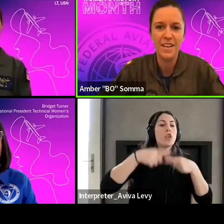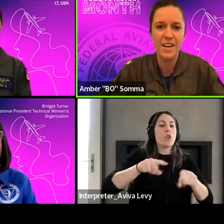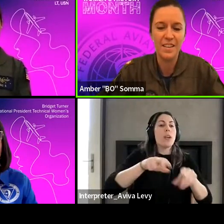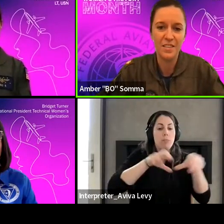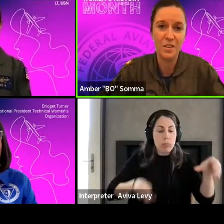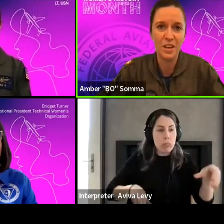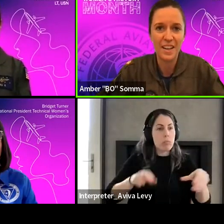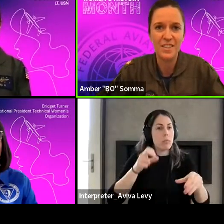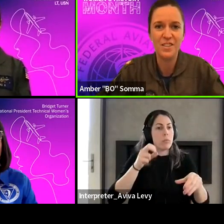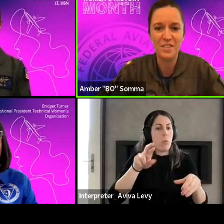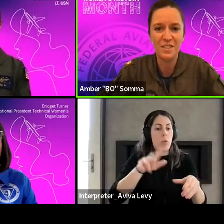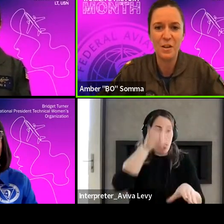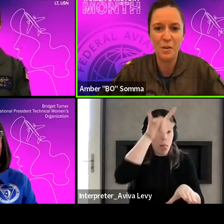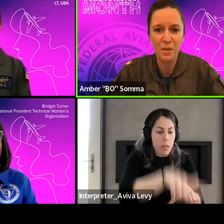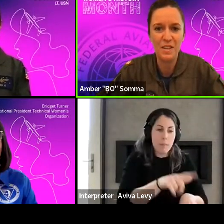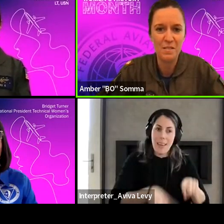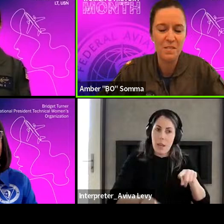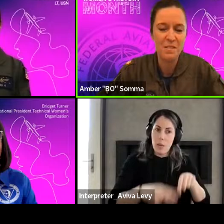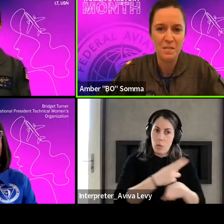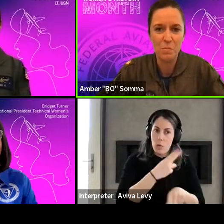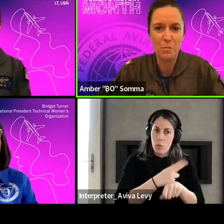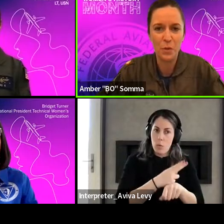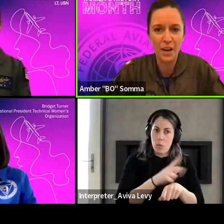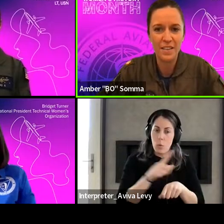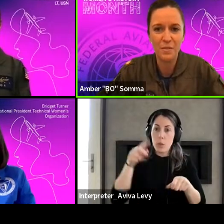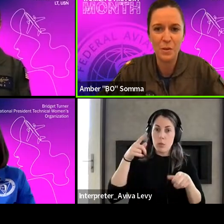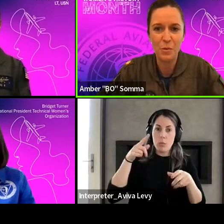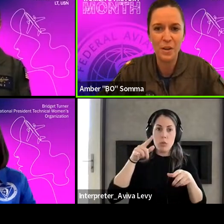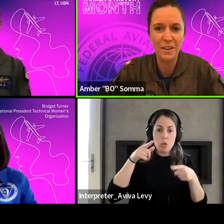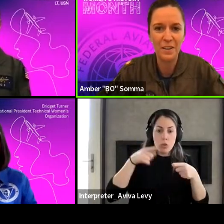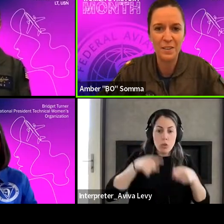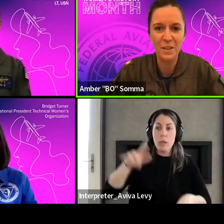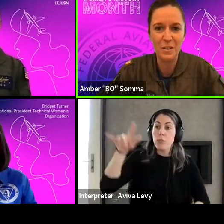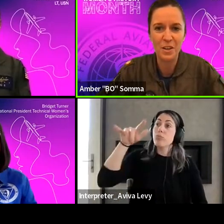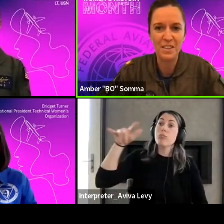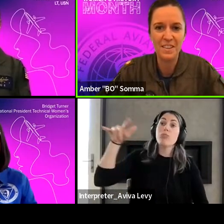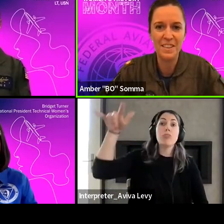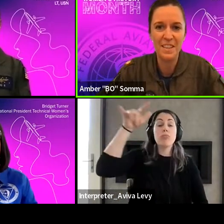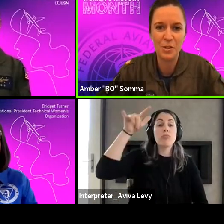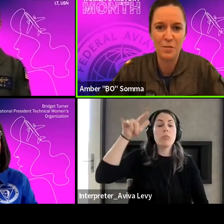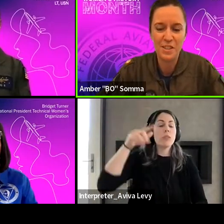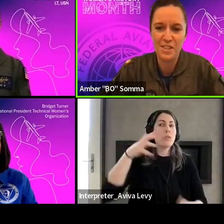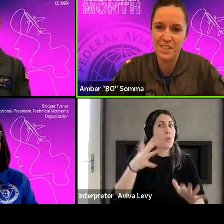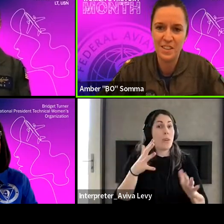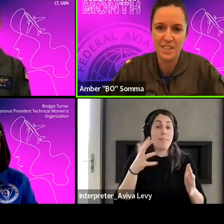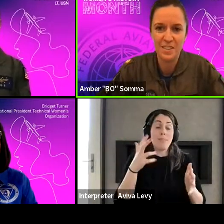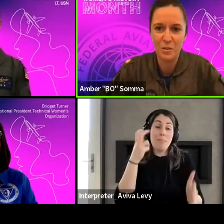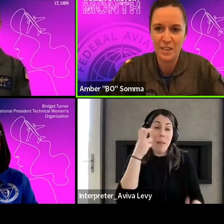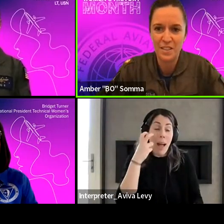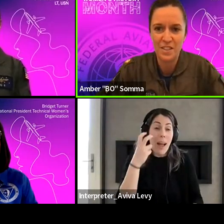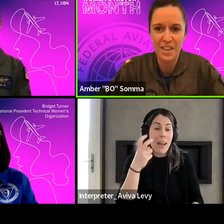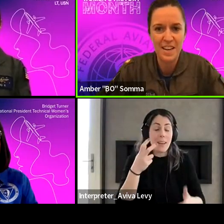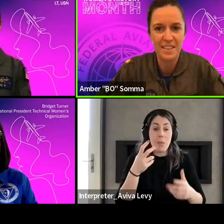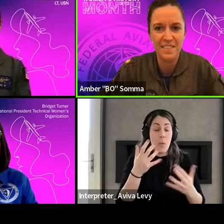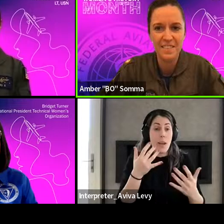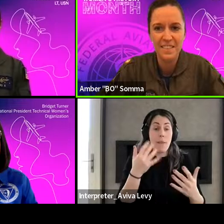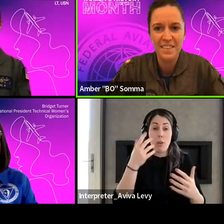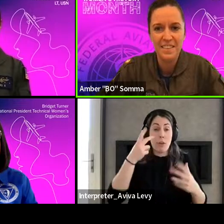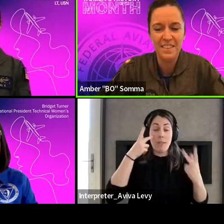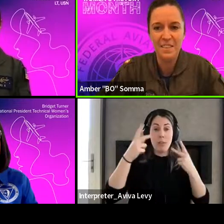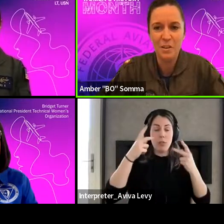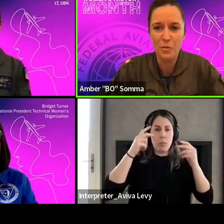landing. So you're kind of just going in blind, if you will, you know, trying to get your vision to adjust as quickly as you